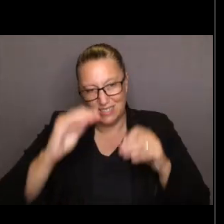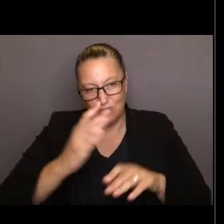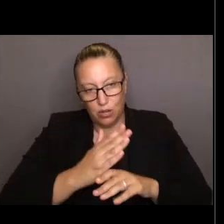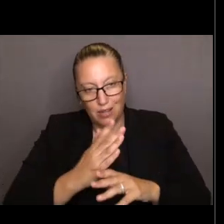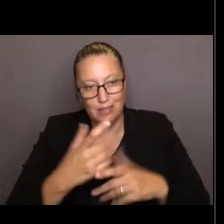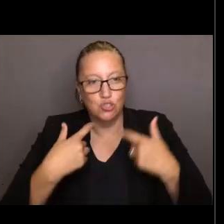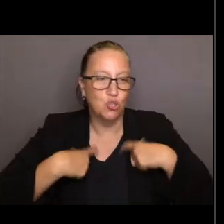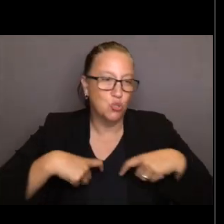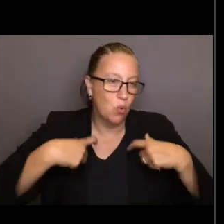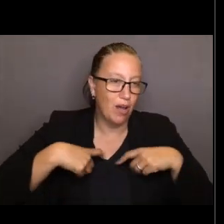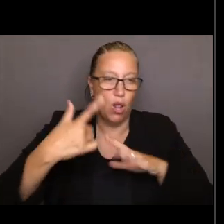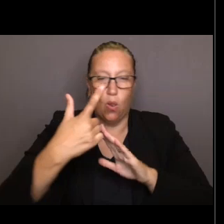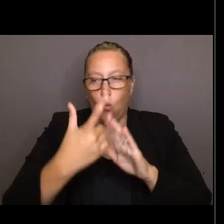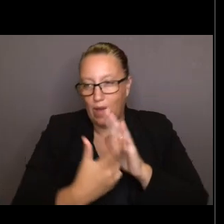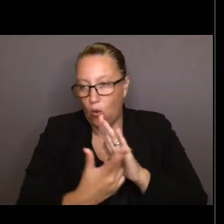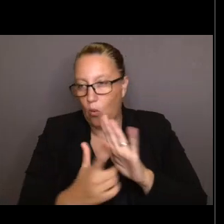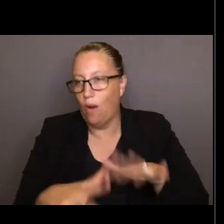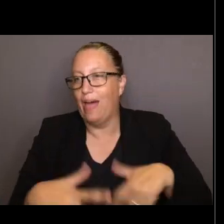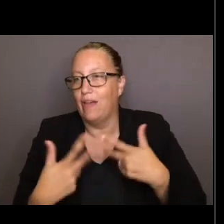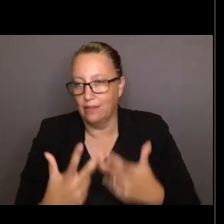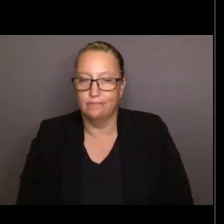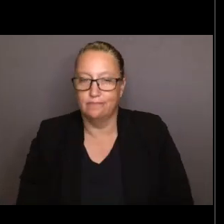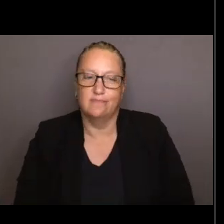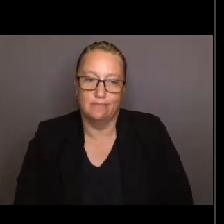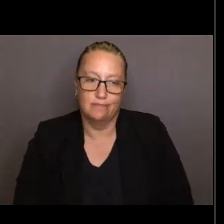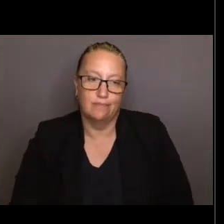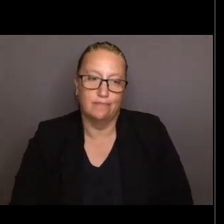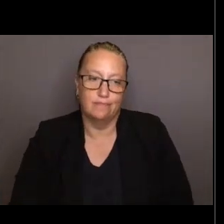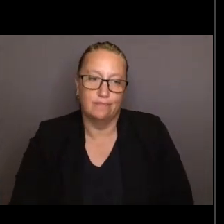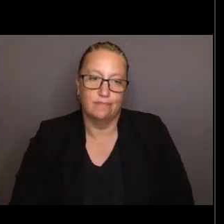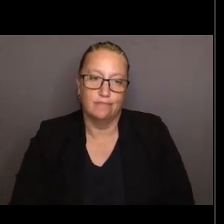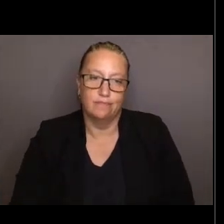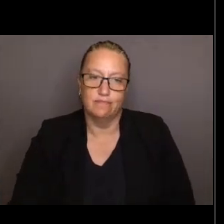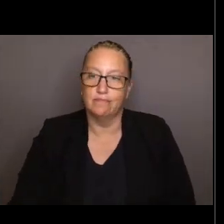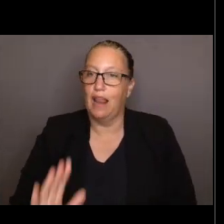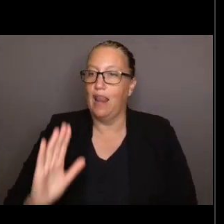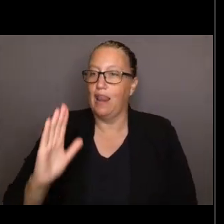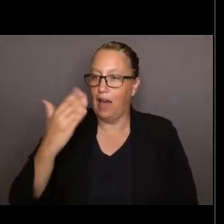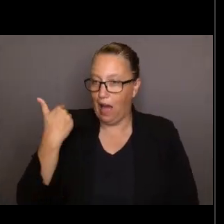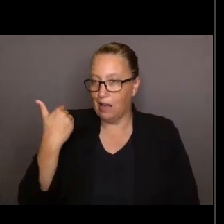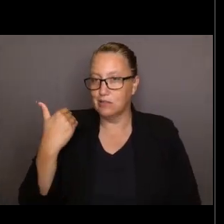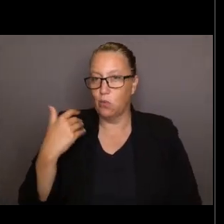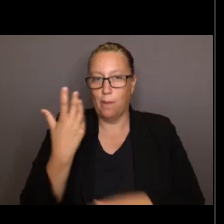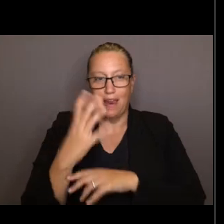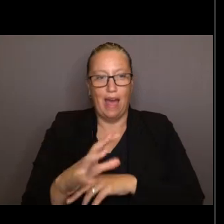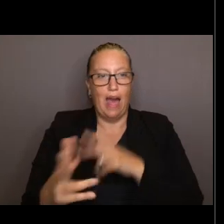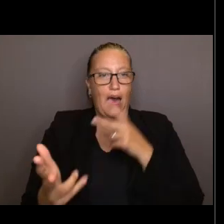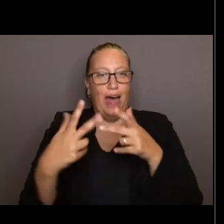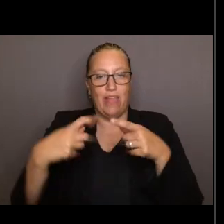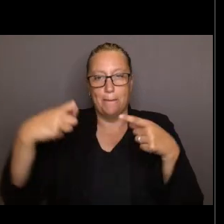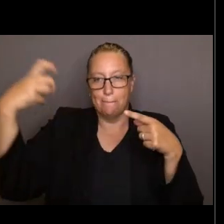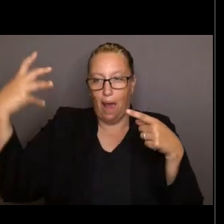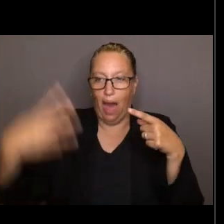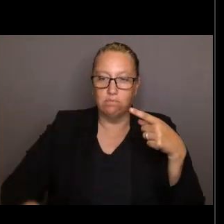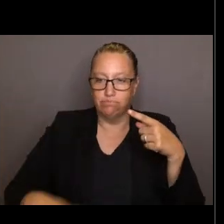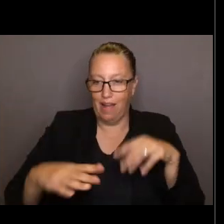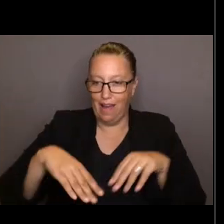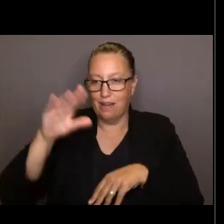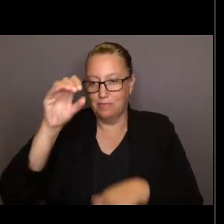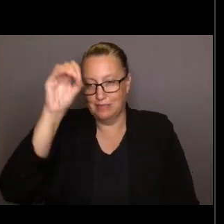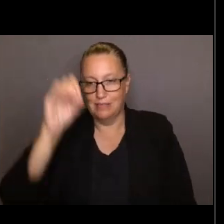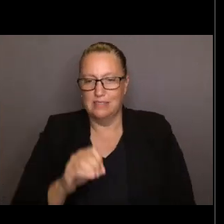worker, lawyer or other. And in the last webinar, the other category was very popular, so we'll see what we get today.